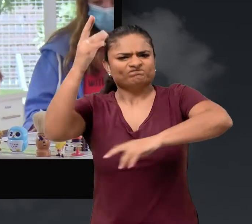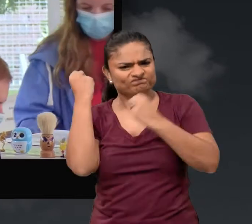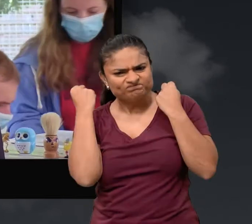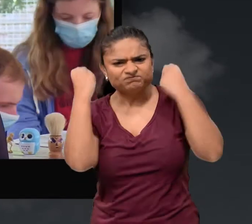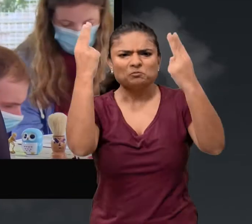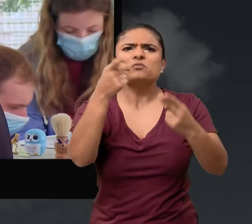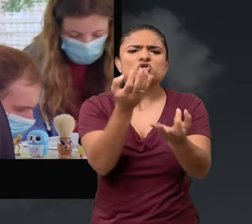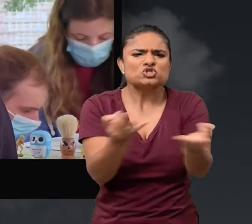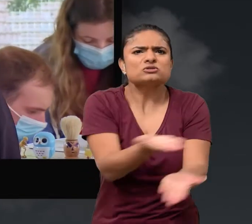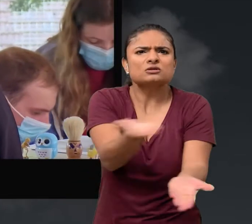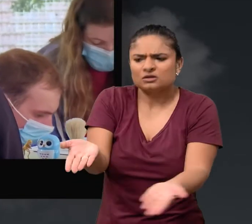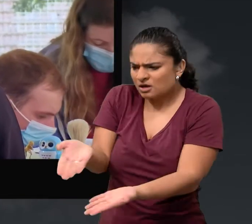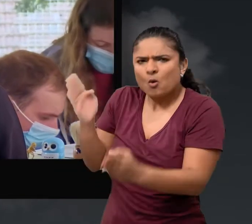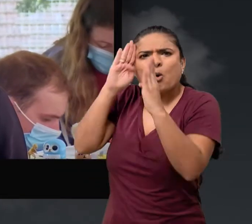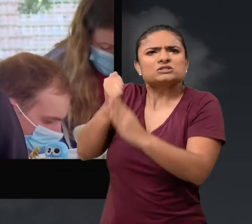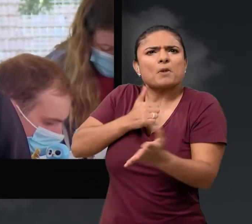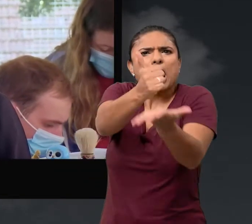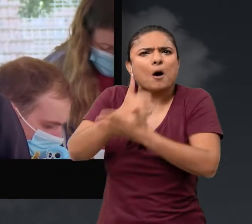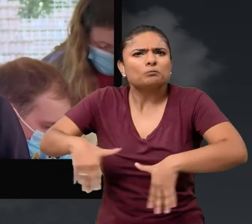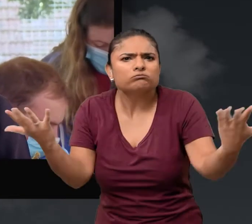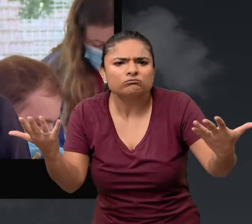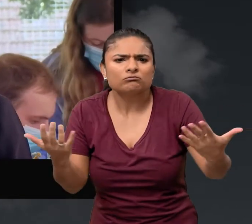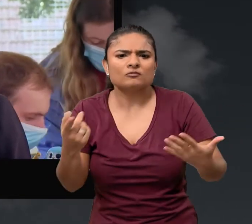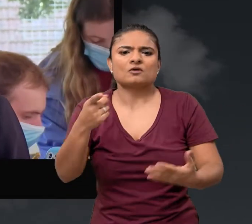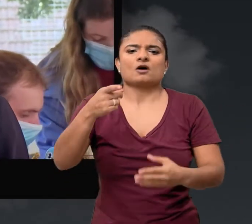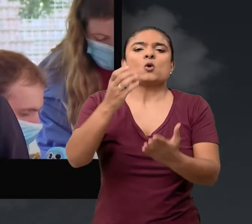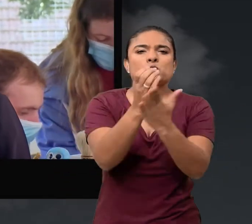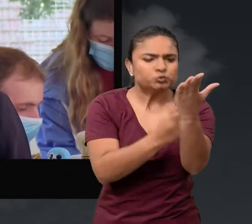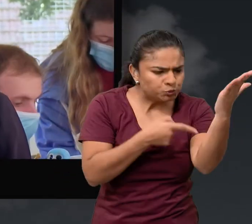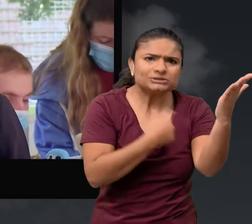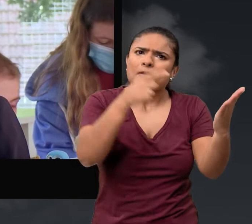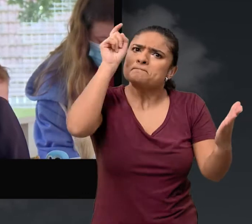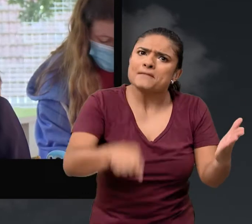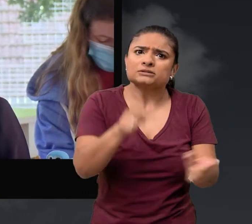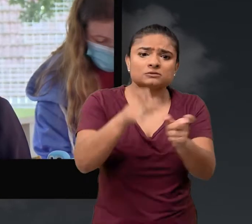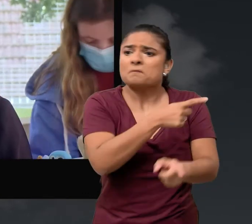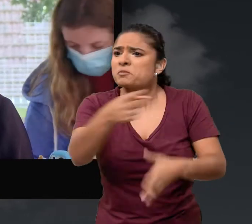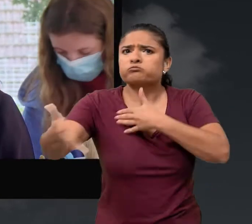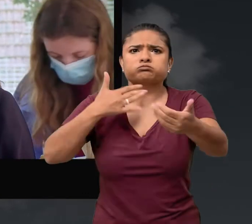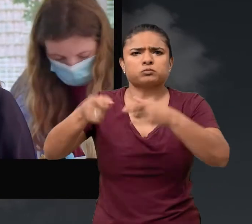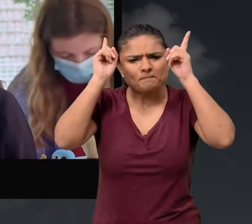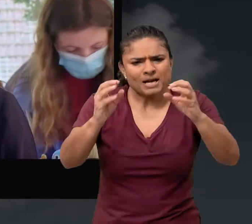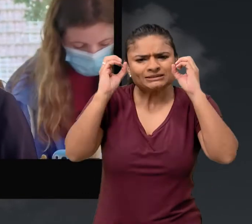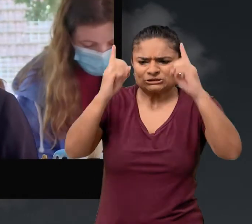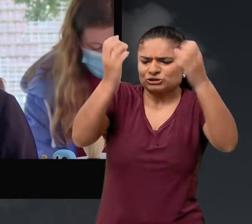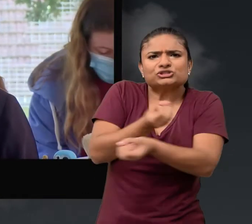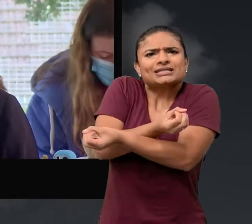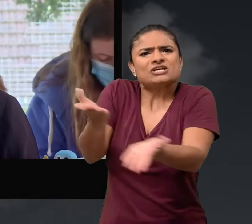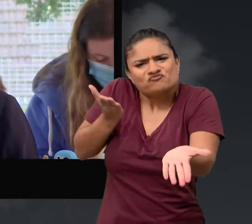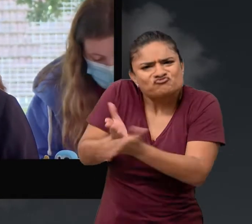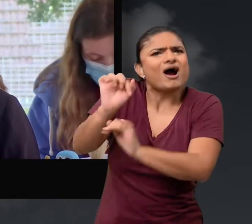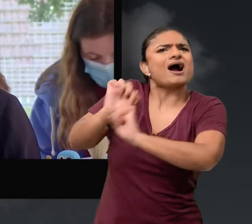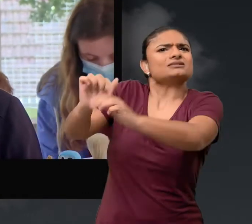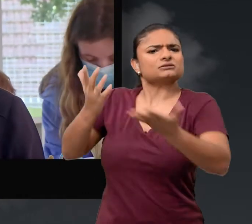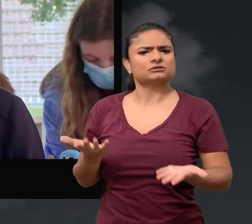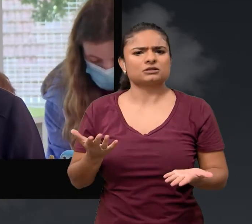up and told their sob stories that there were no facilities available for our children, that our Constitution provides